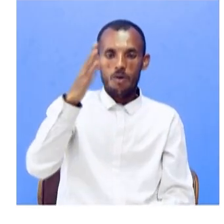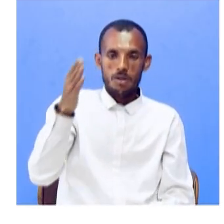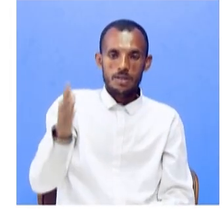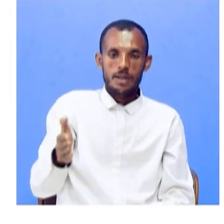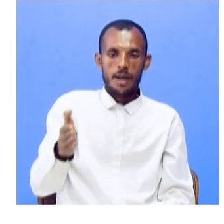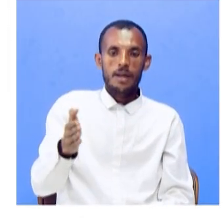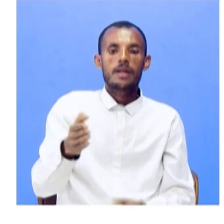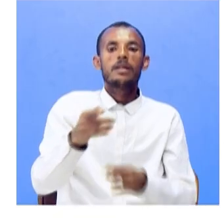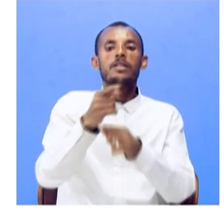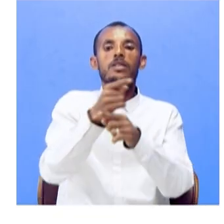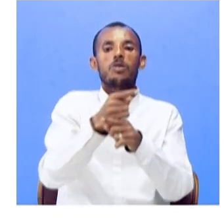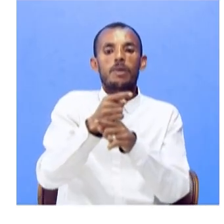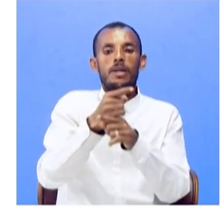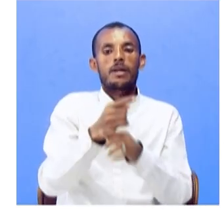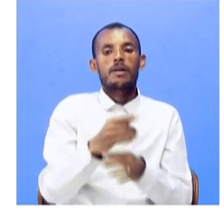geometric figure.